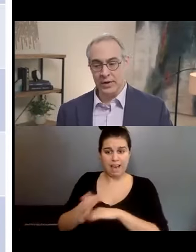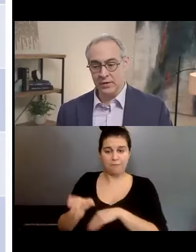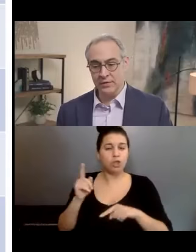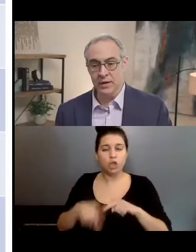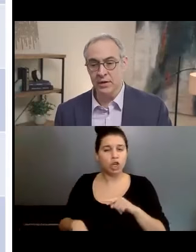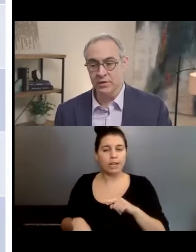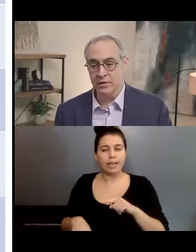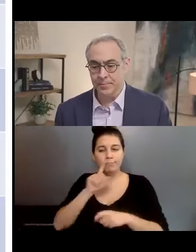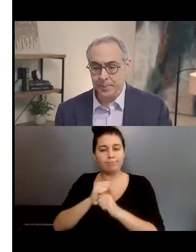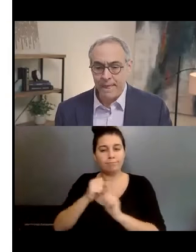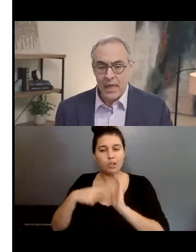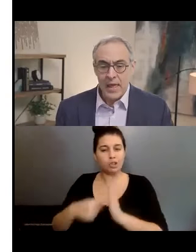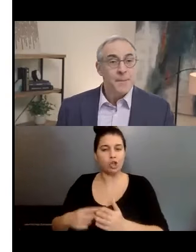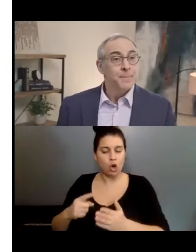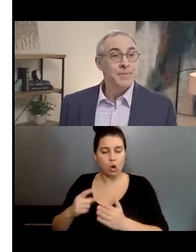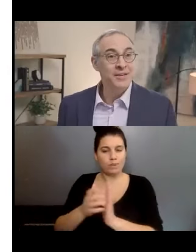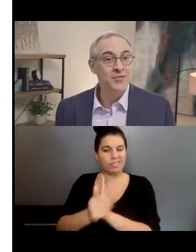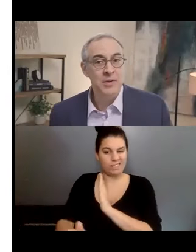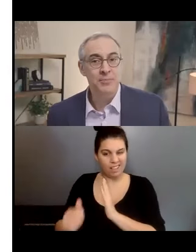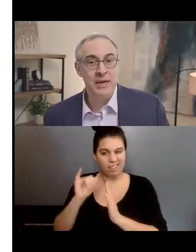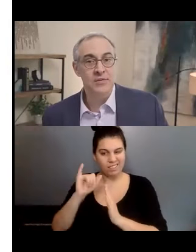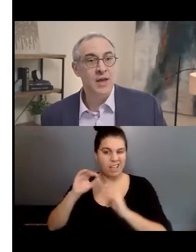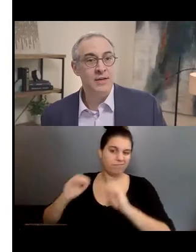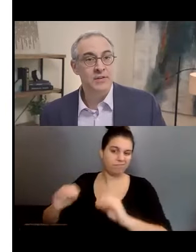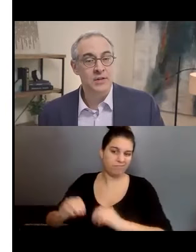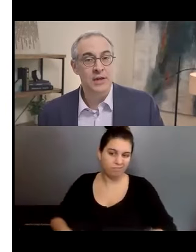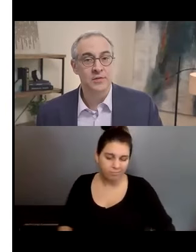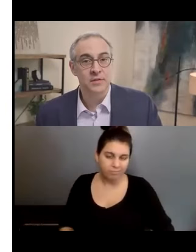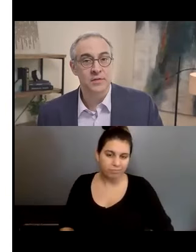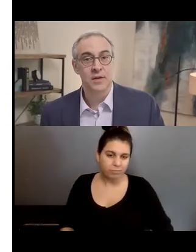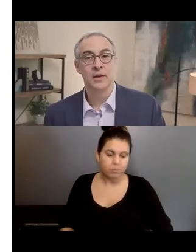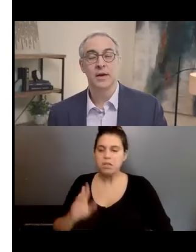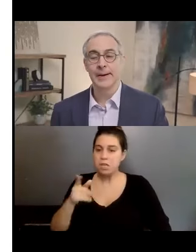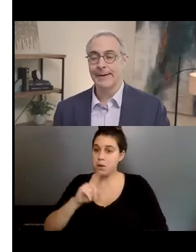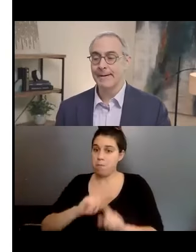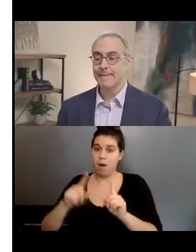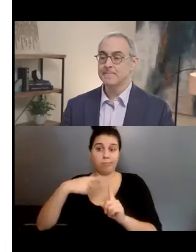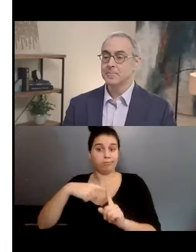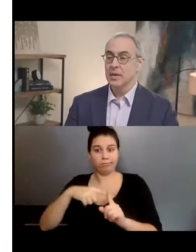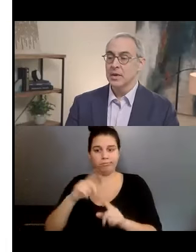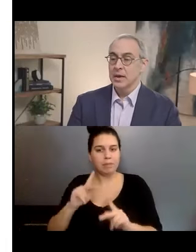full range of skills. Thankfully, people gave us a lot of suggestions,